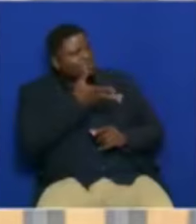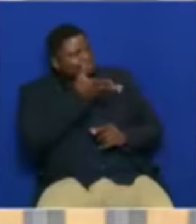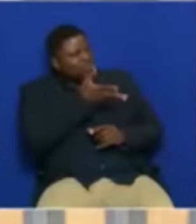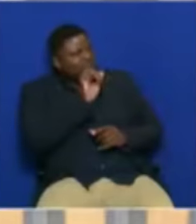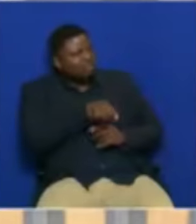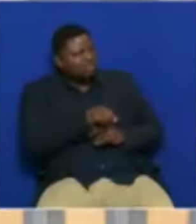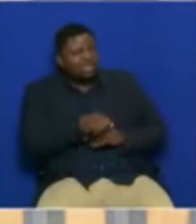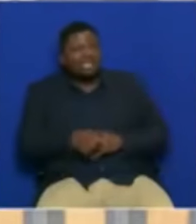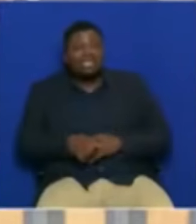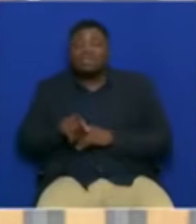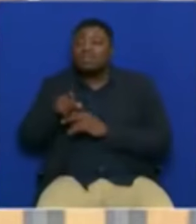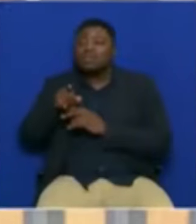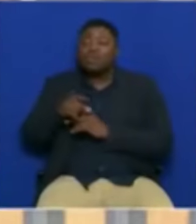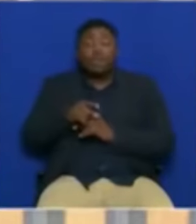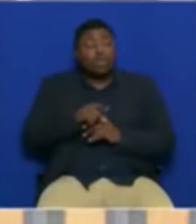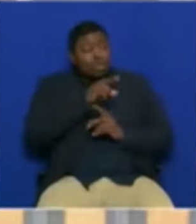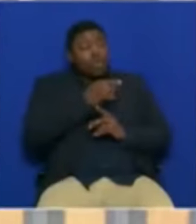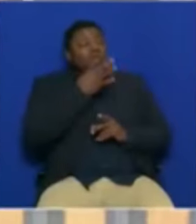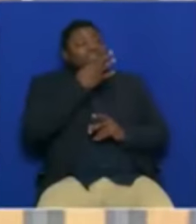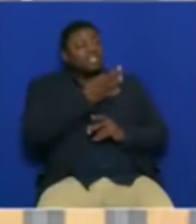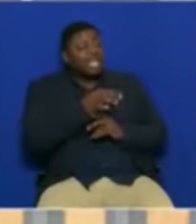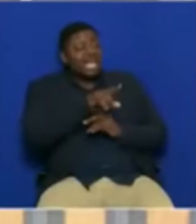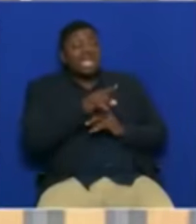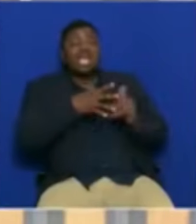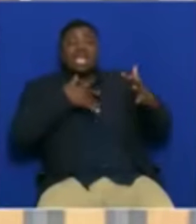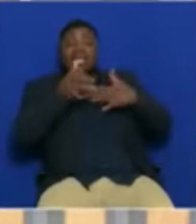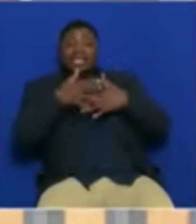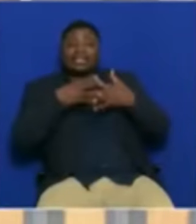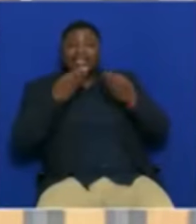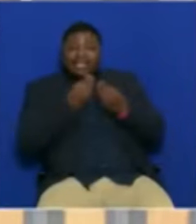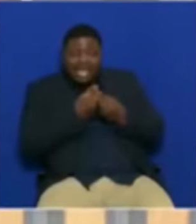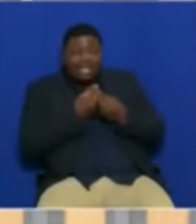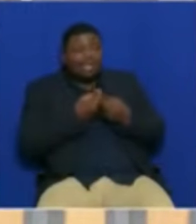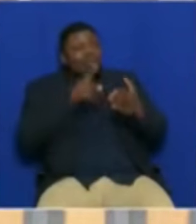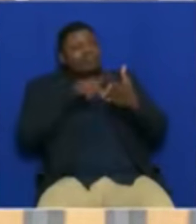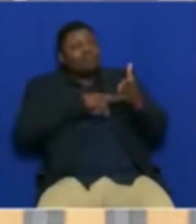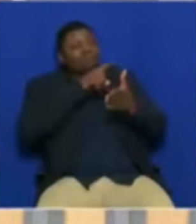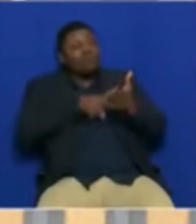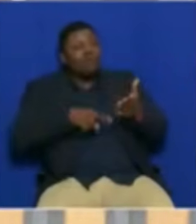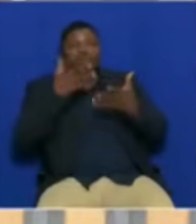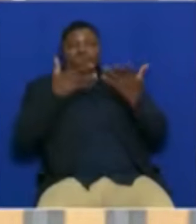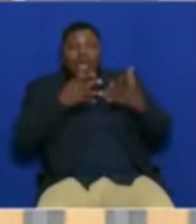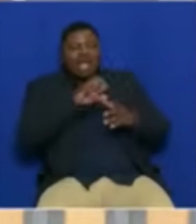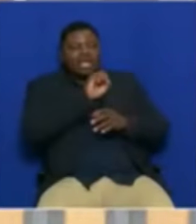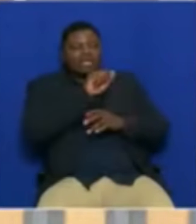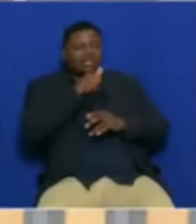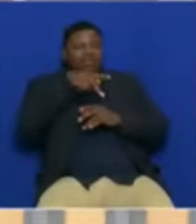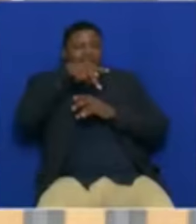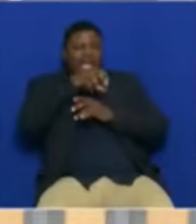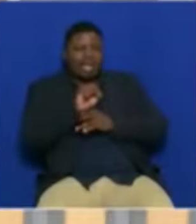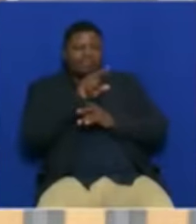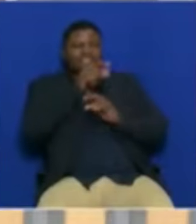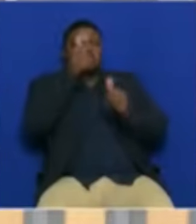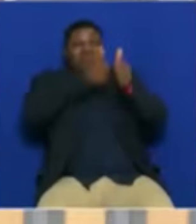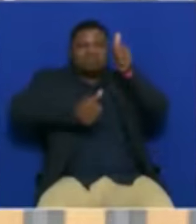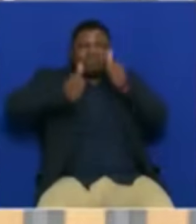wrong with the management, top management of SAPS. If I come